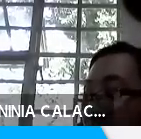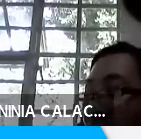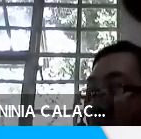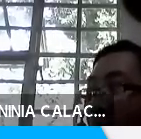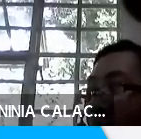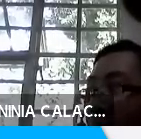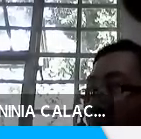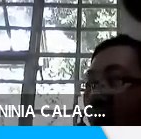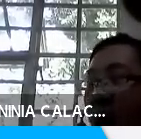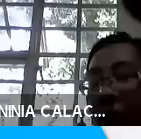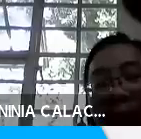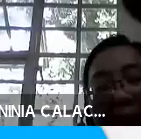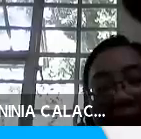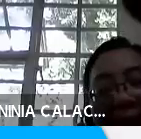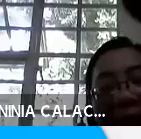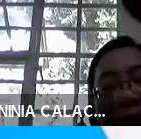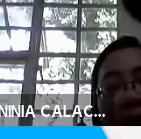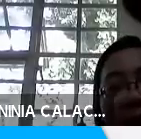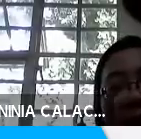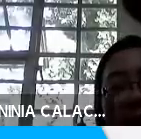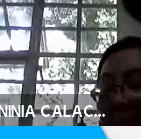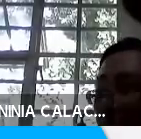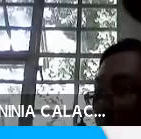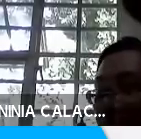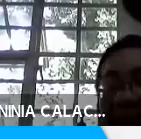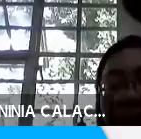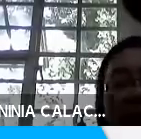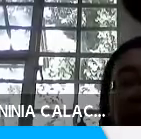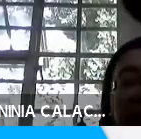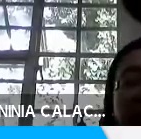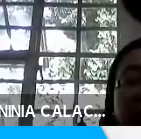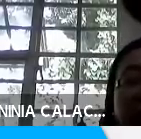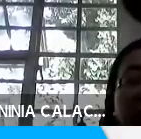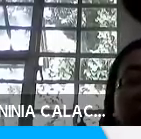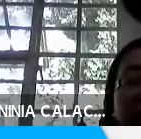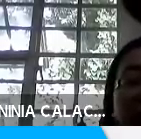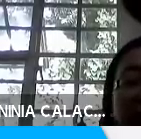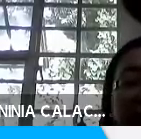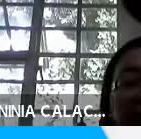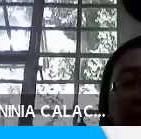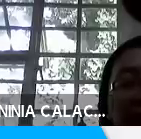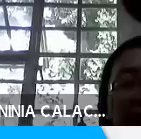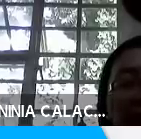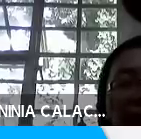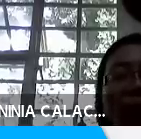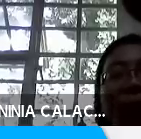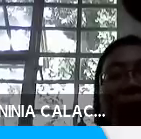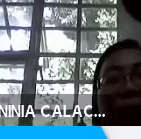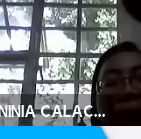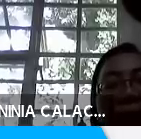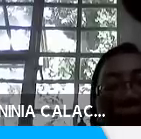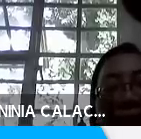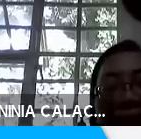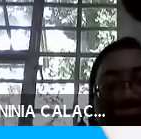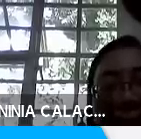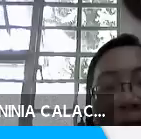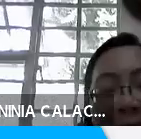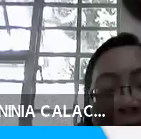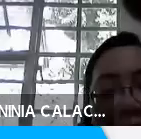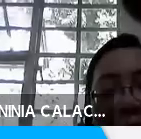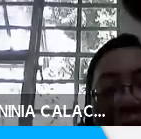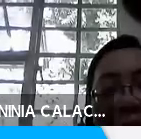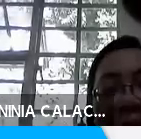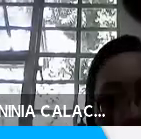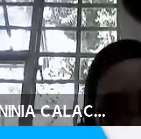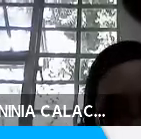home. A while ago, my son is on my right side asking something. And, you know, as a mother, as